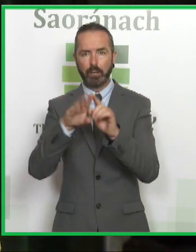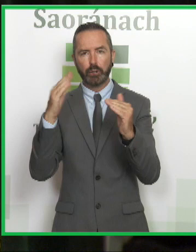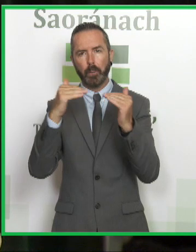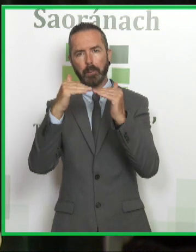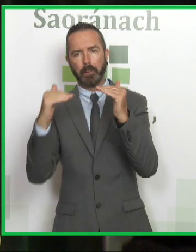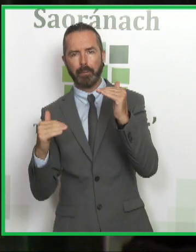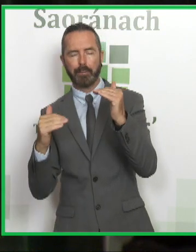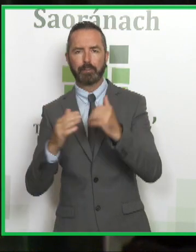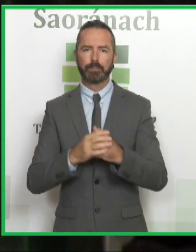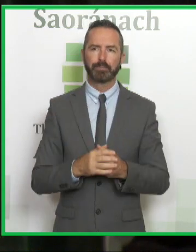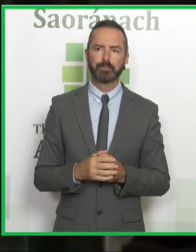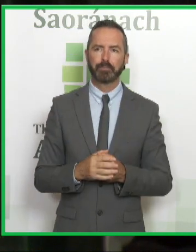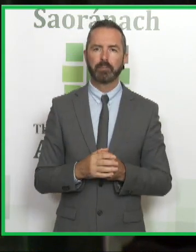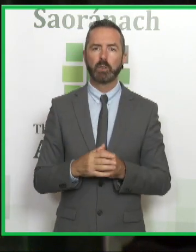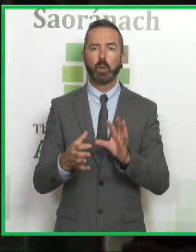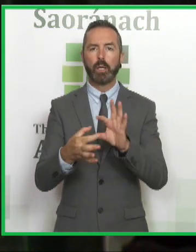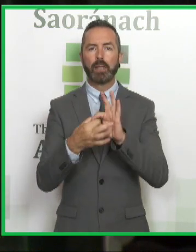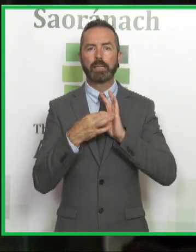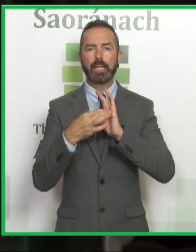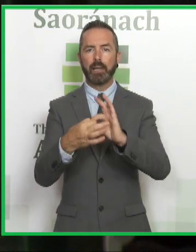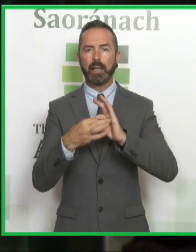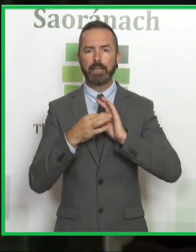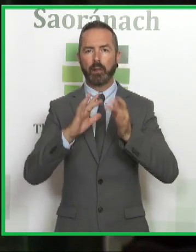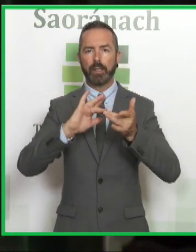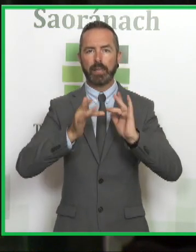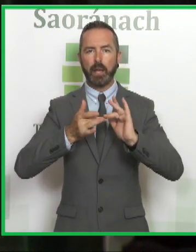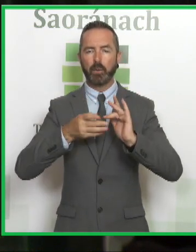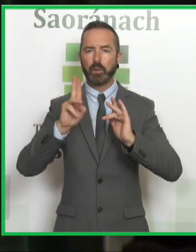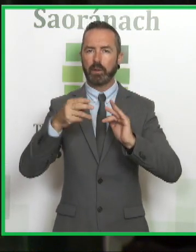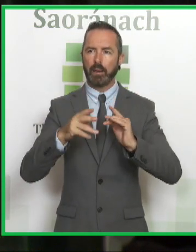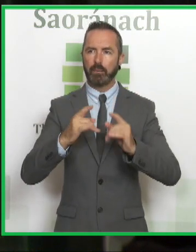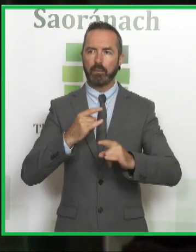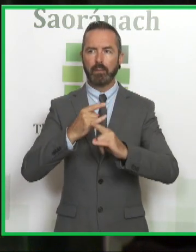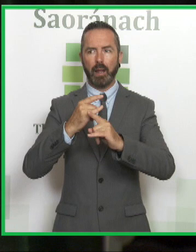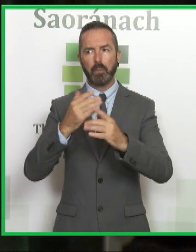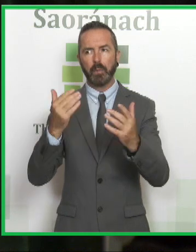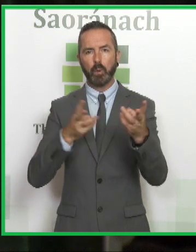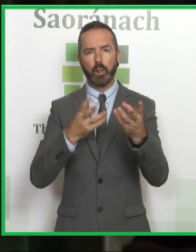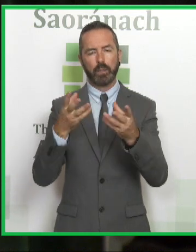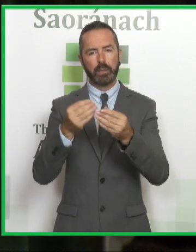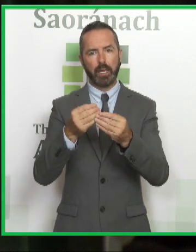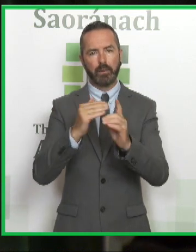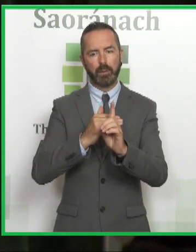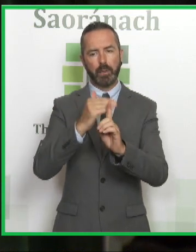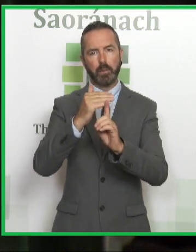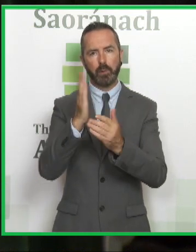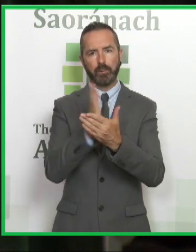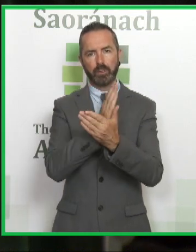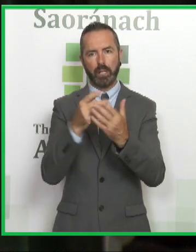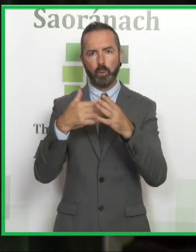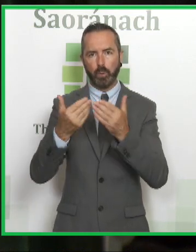So the liaison network is a place where we can work together and share the learning as